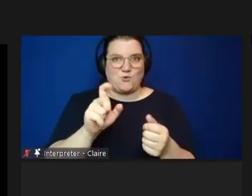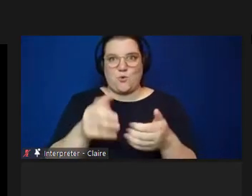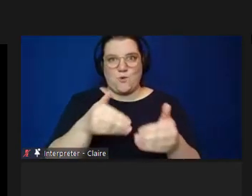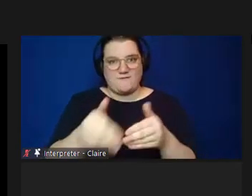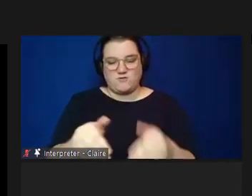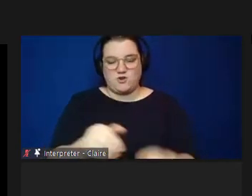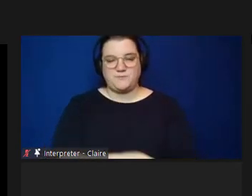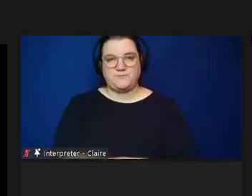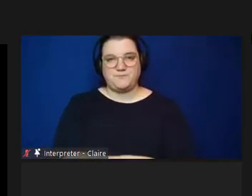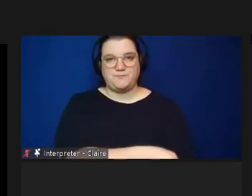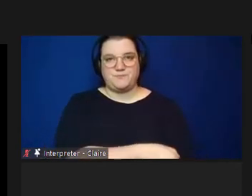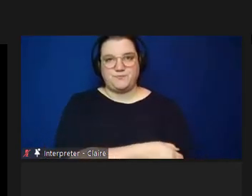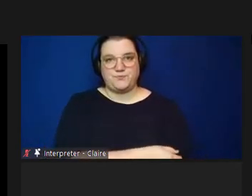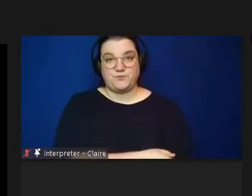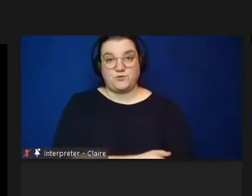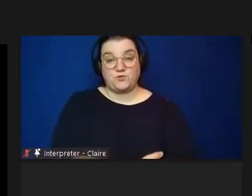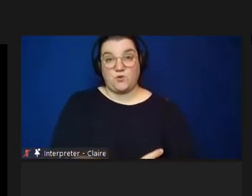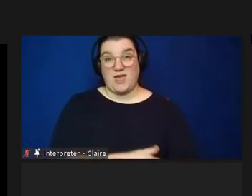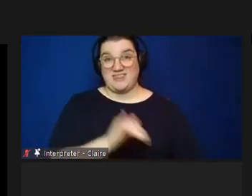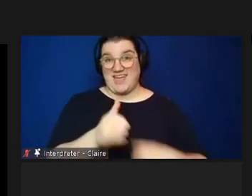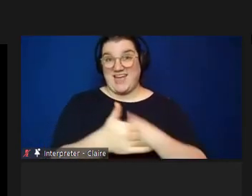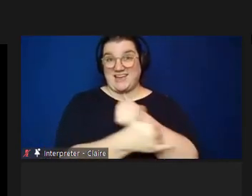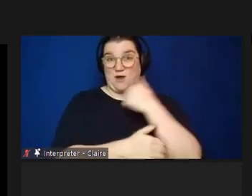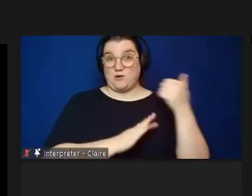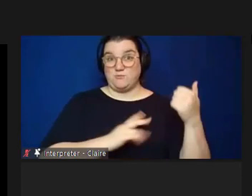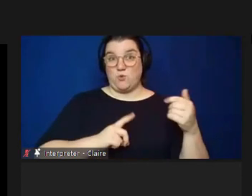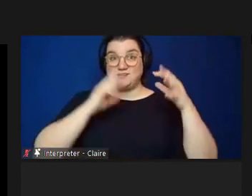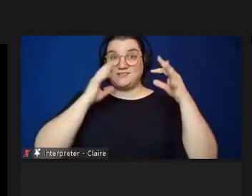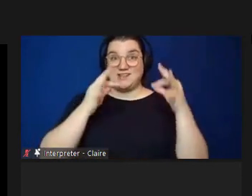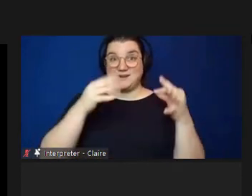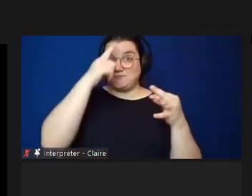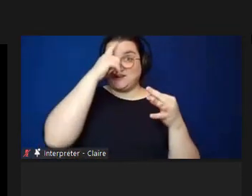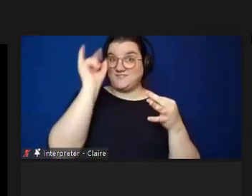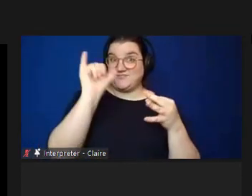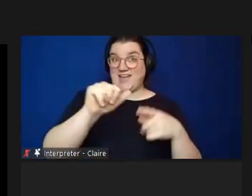board decided that because of that exercise,